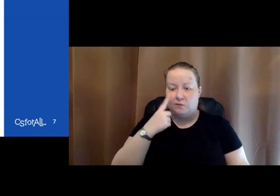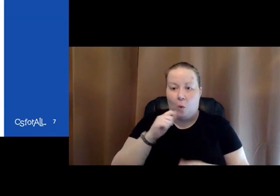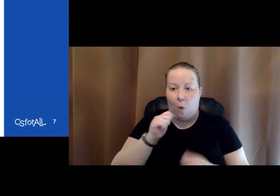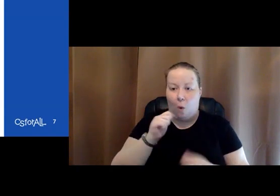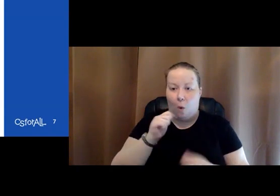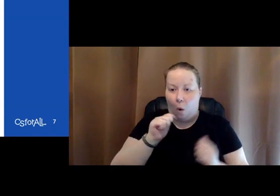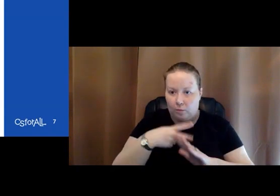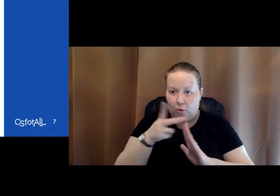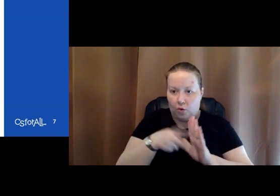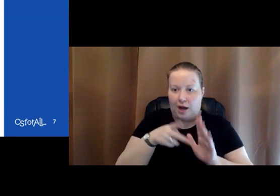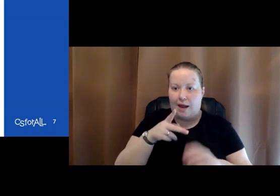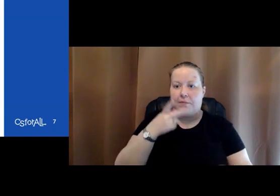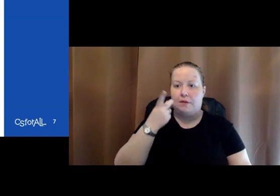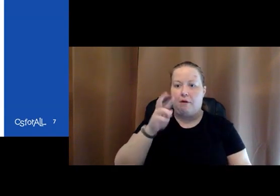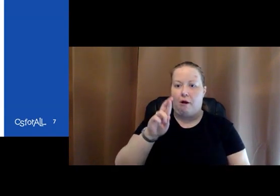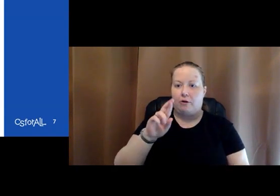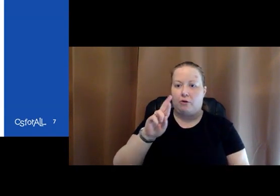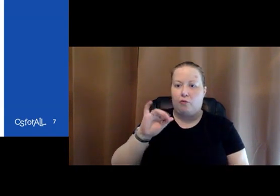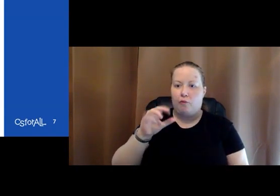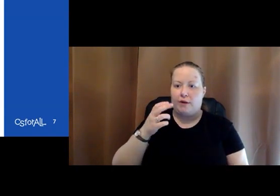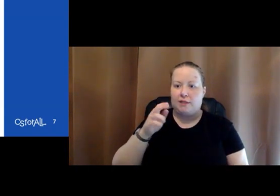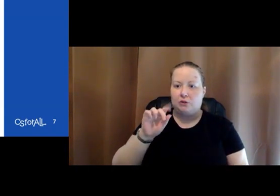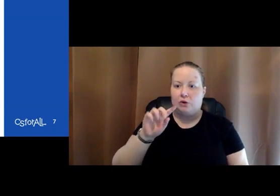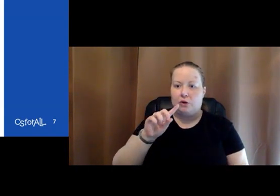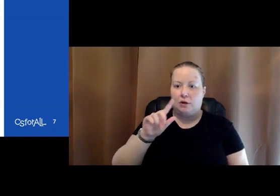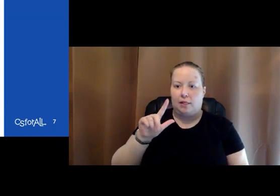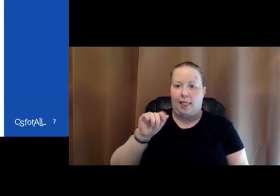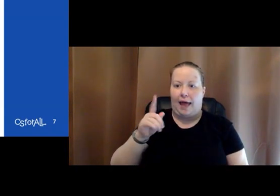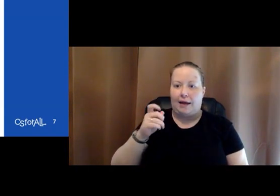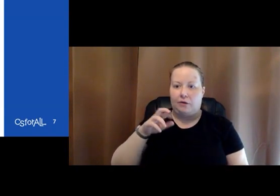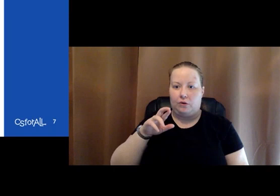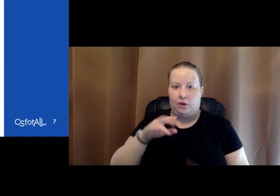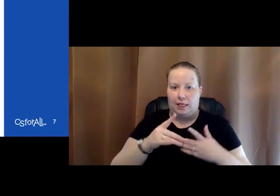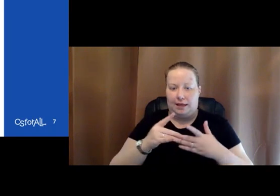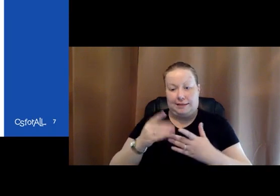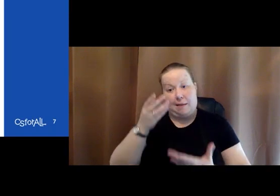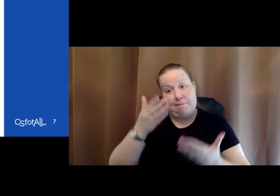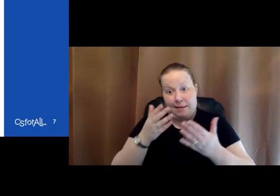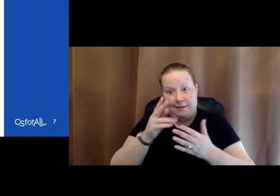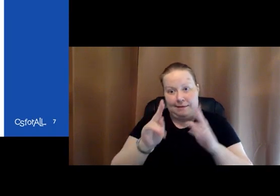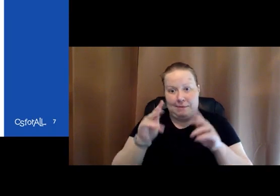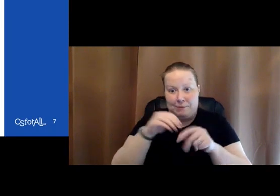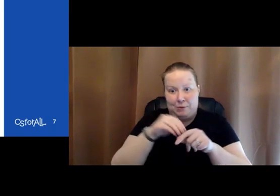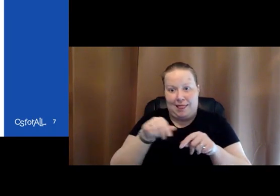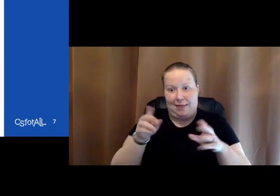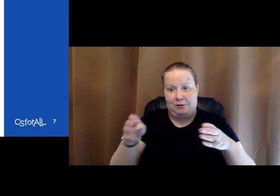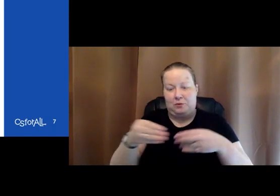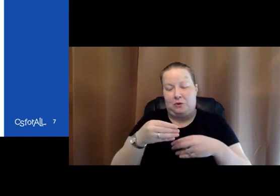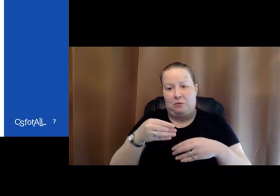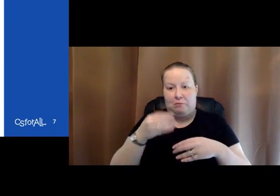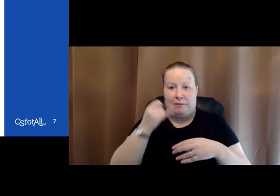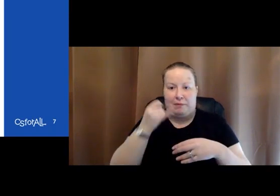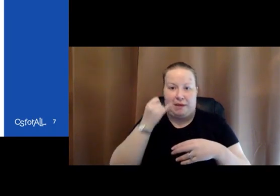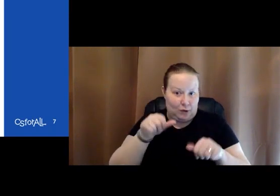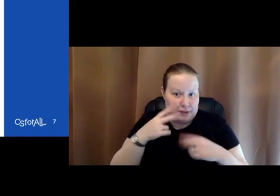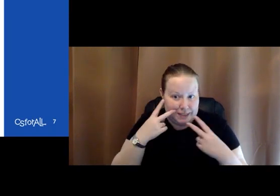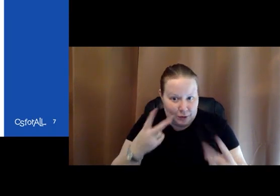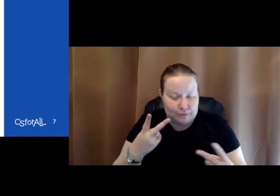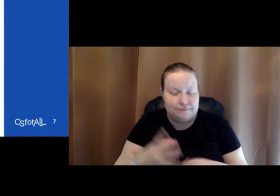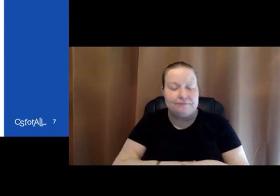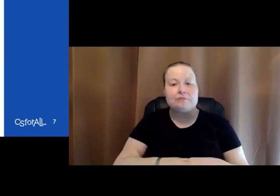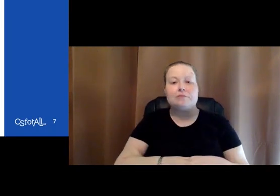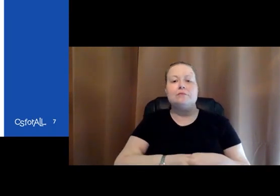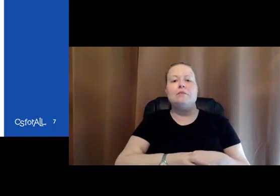Richard Ladner leads, and many of the people that are probably in this room, if I could see you, launched the CS for